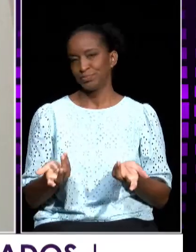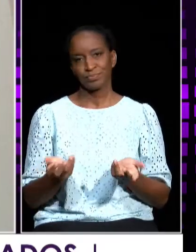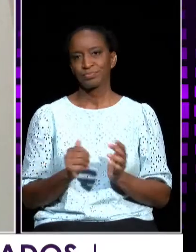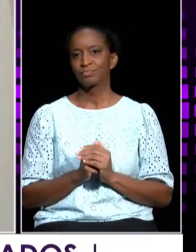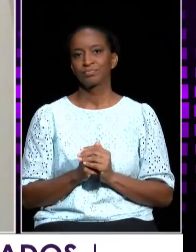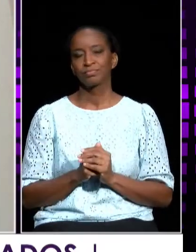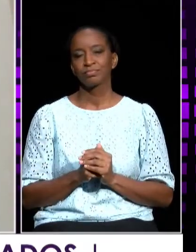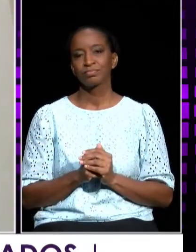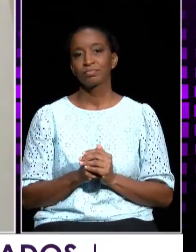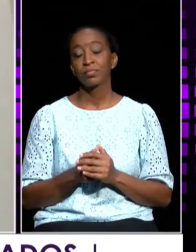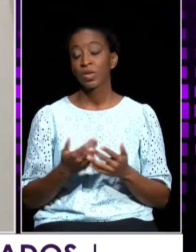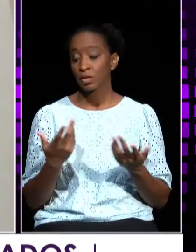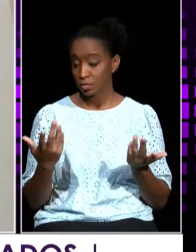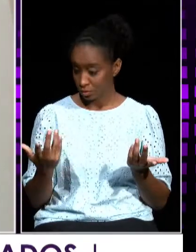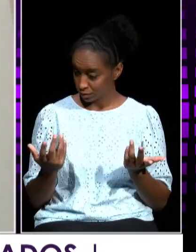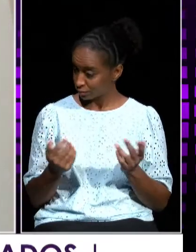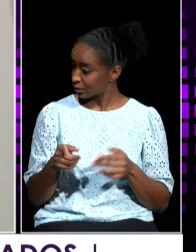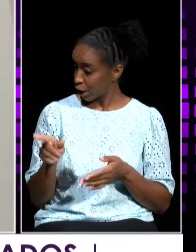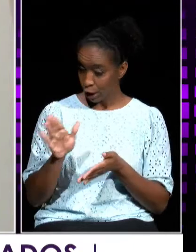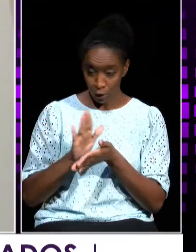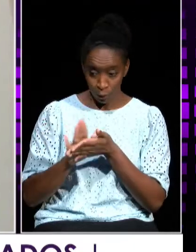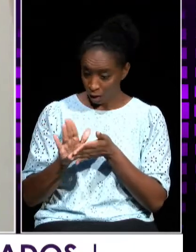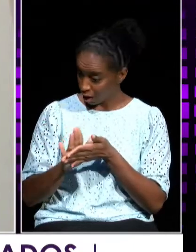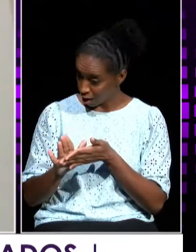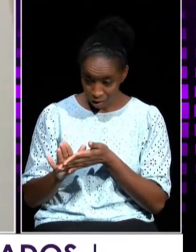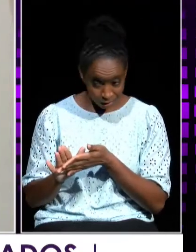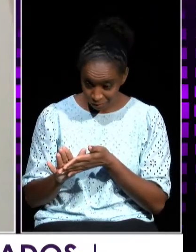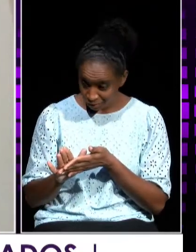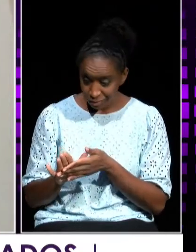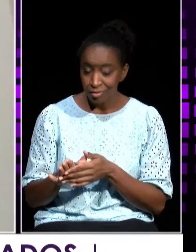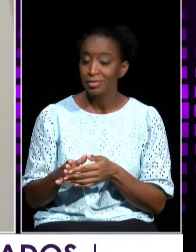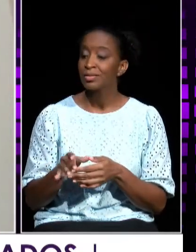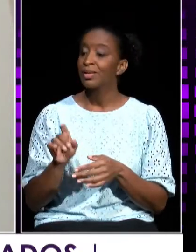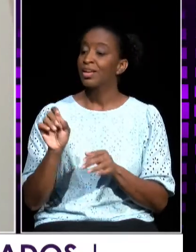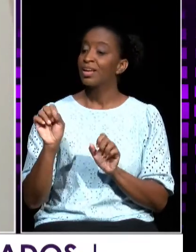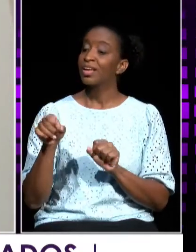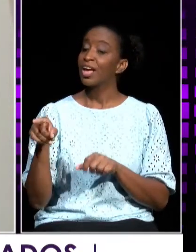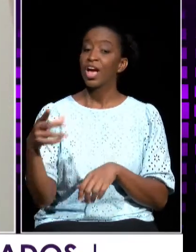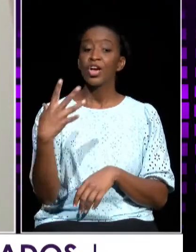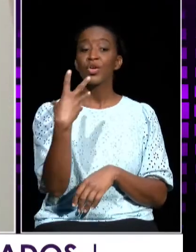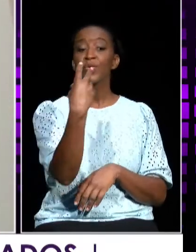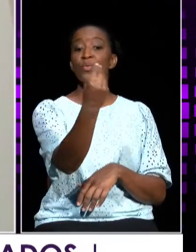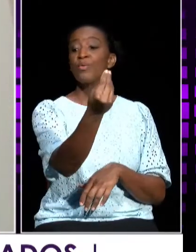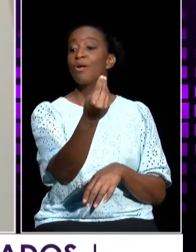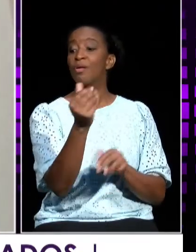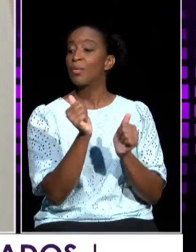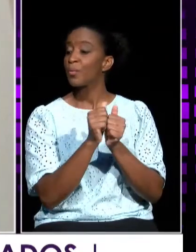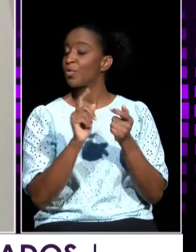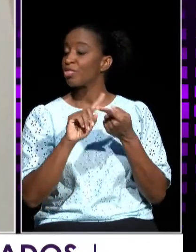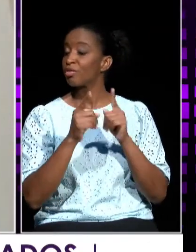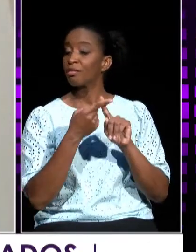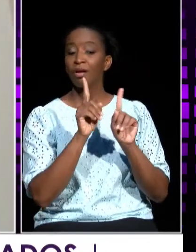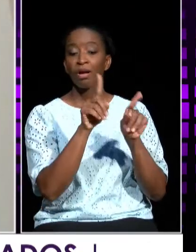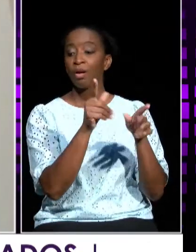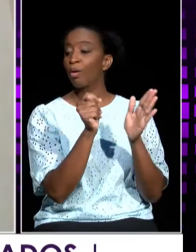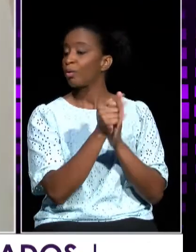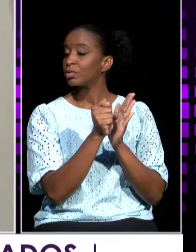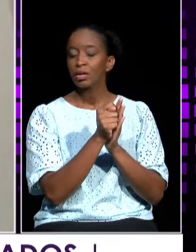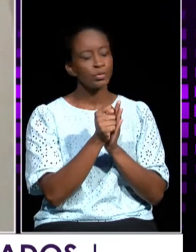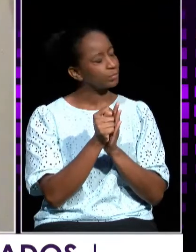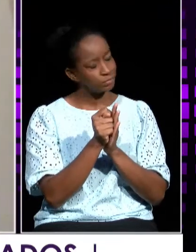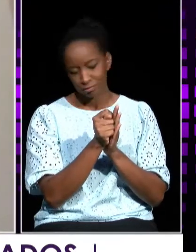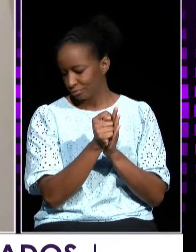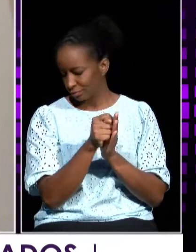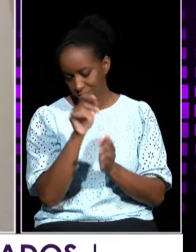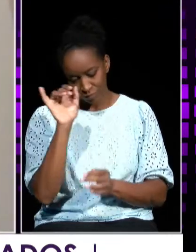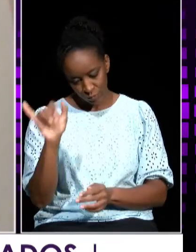way of basically showing them that there are consequences to their actions. They did